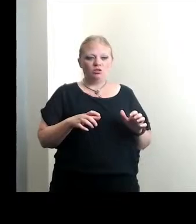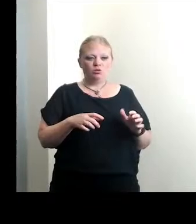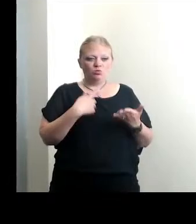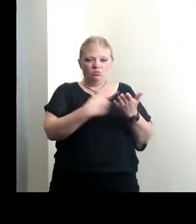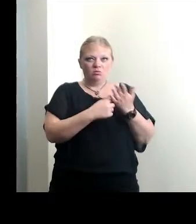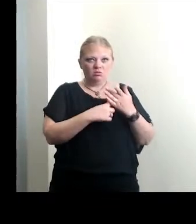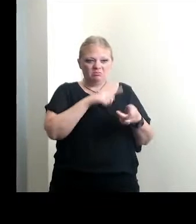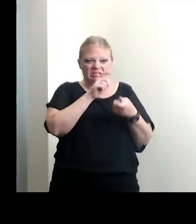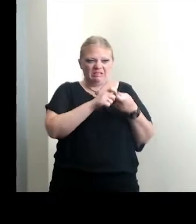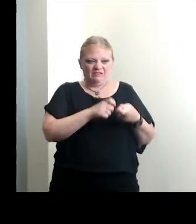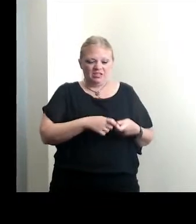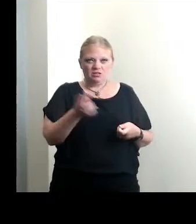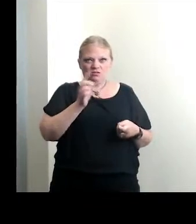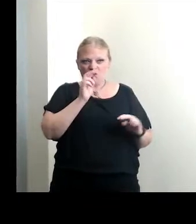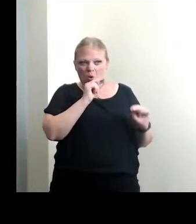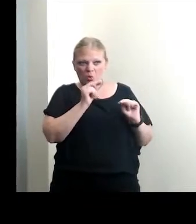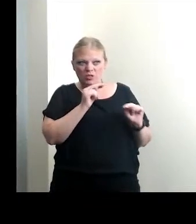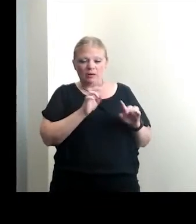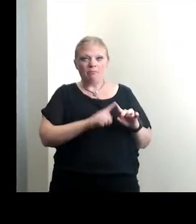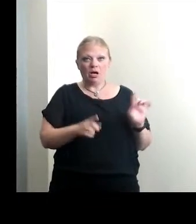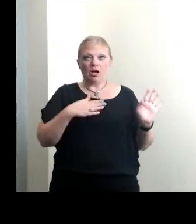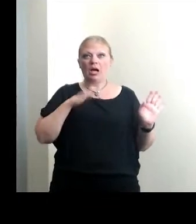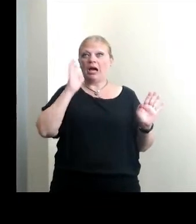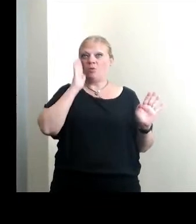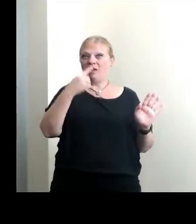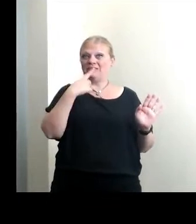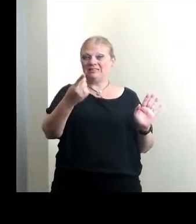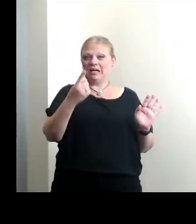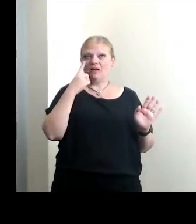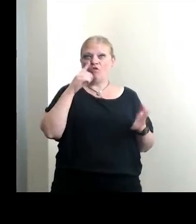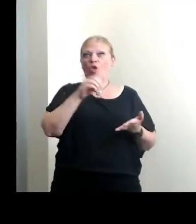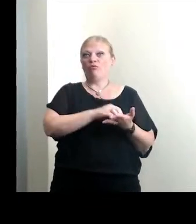in the negotiations and something like that, but I will note for the record,